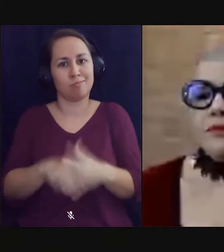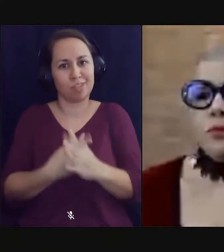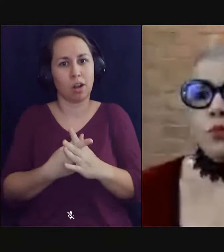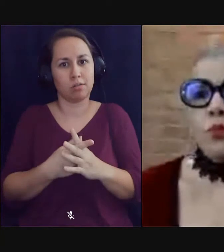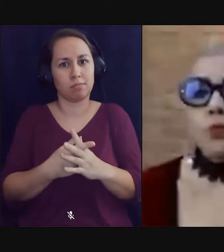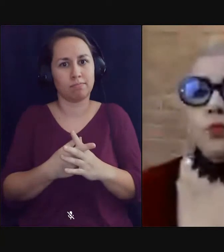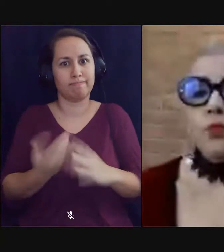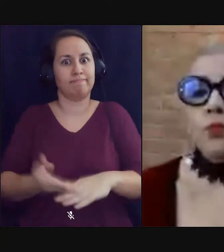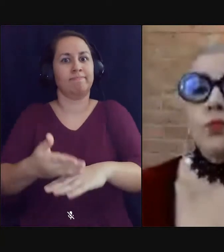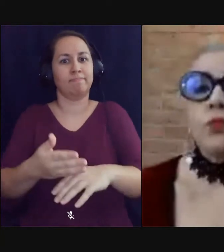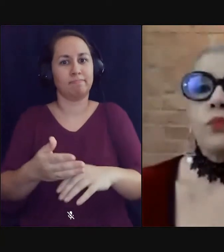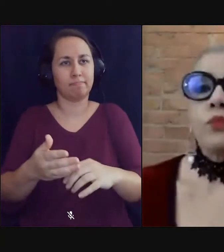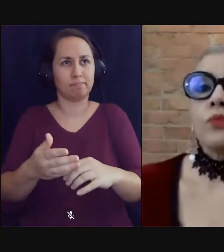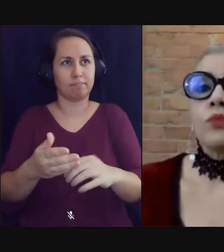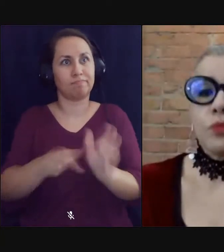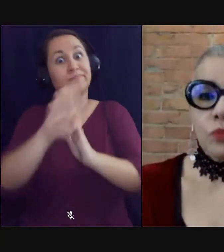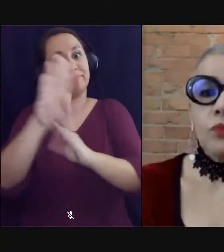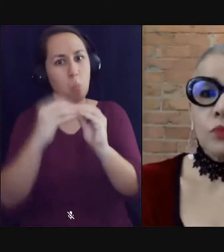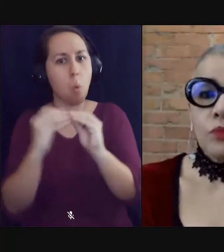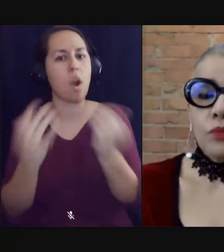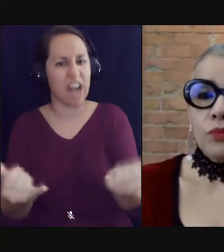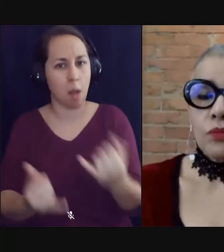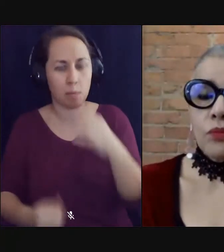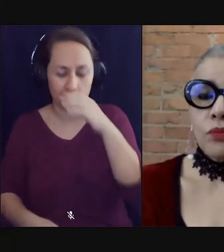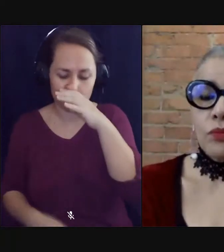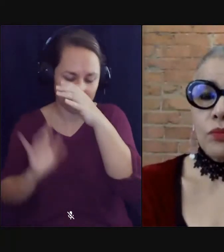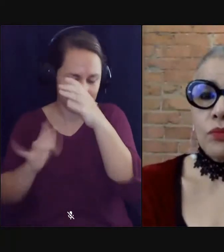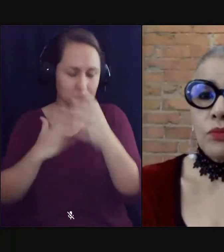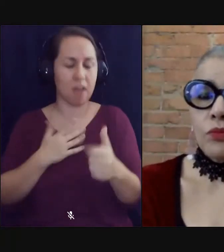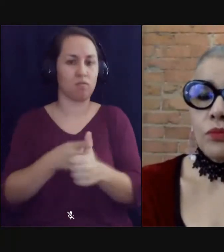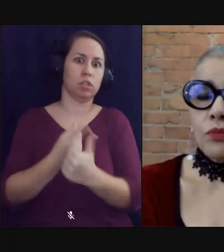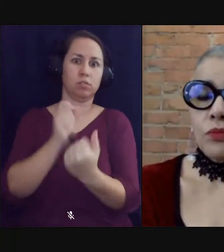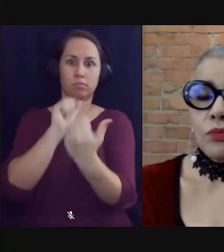was really my first big encounter as an adult. And subsequently,